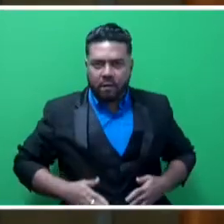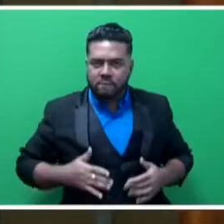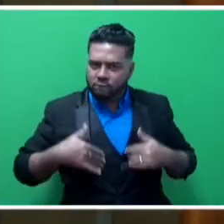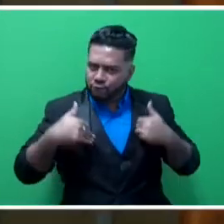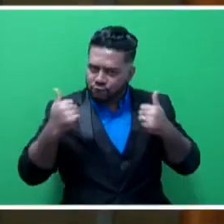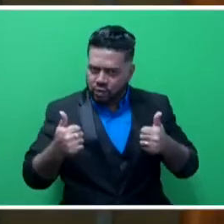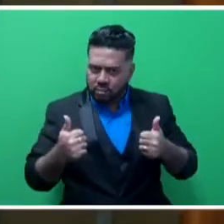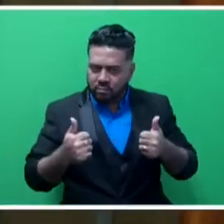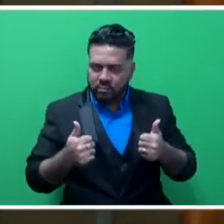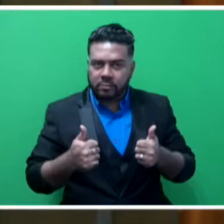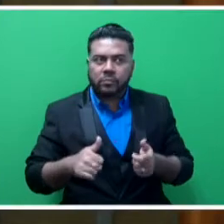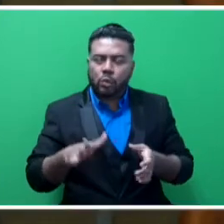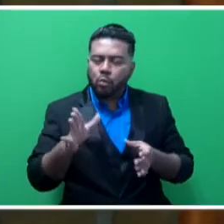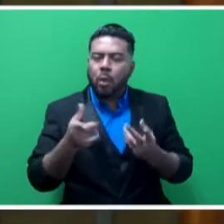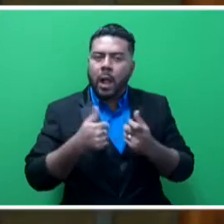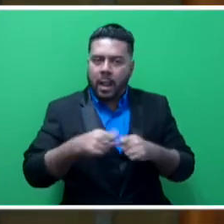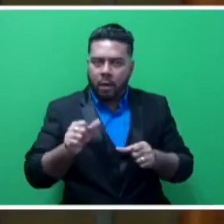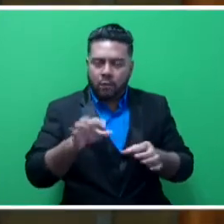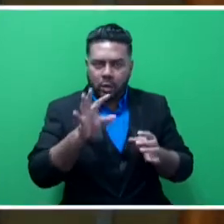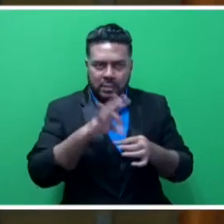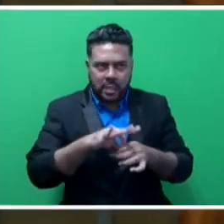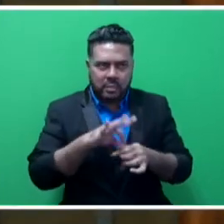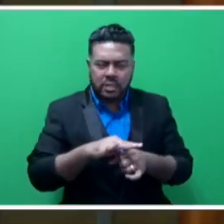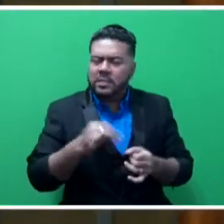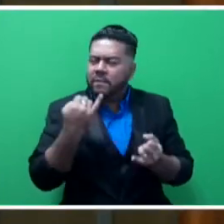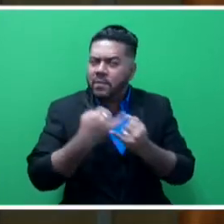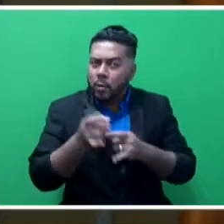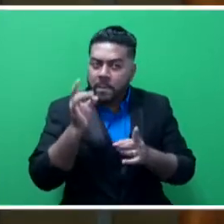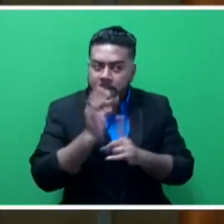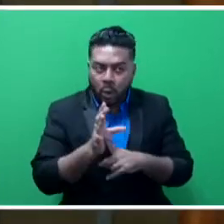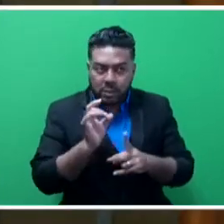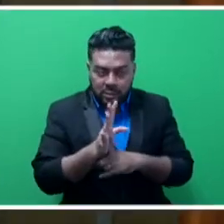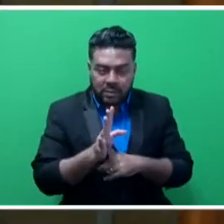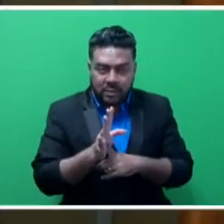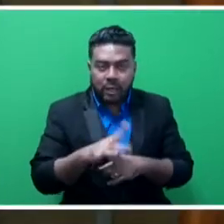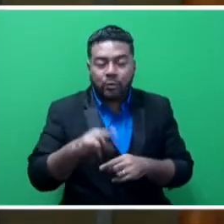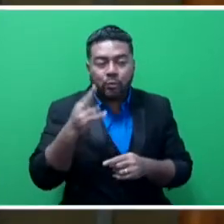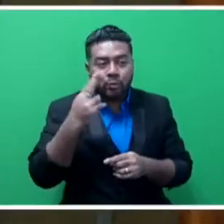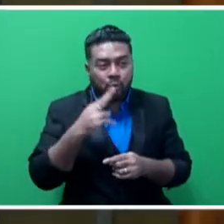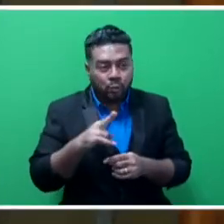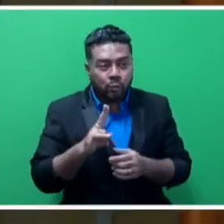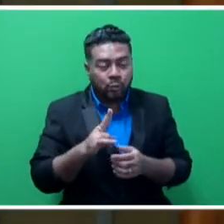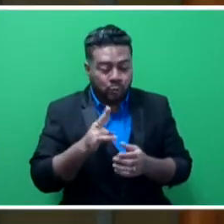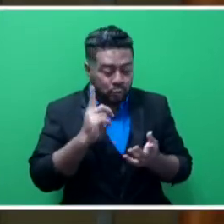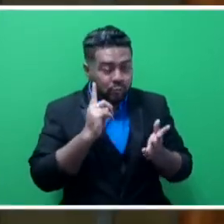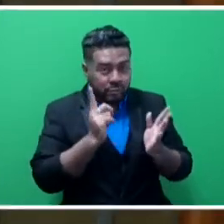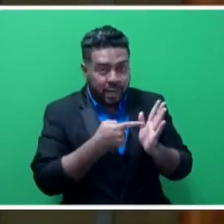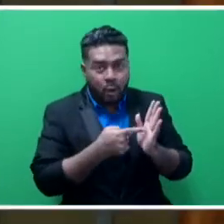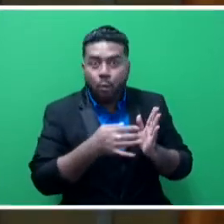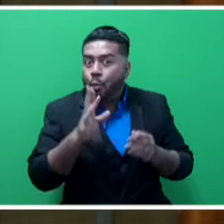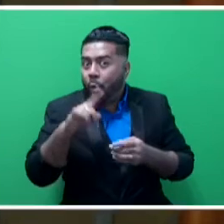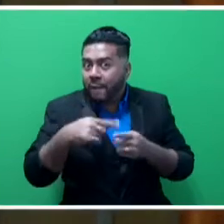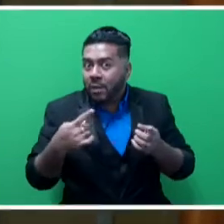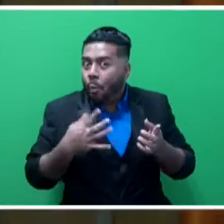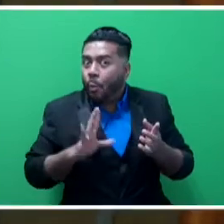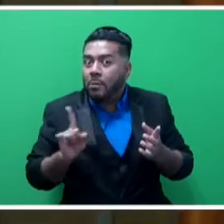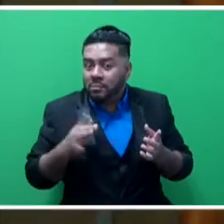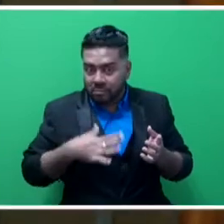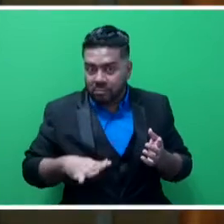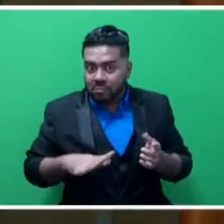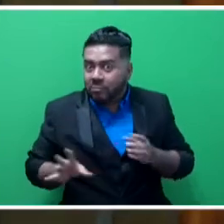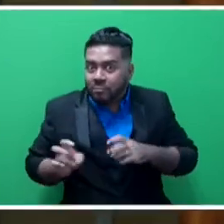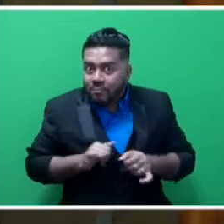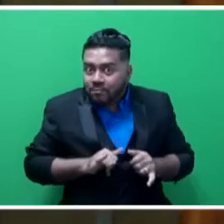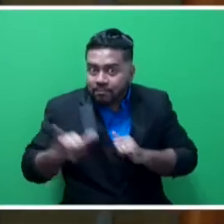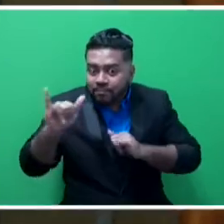selections. Mr. Speaker, it is very important to note that whoever wants to be considered